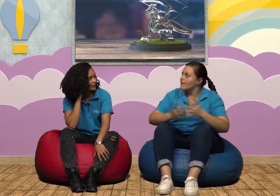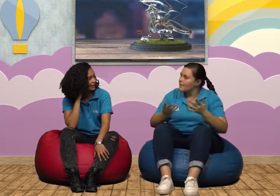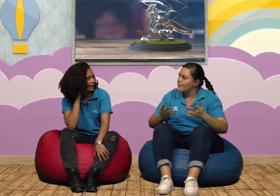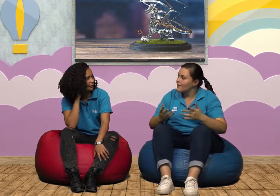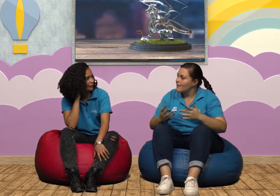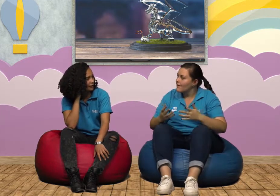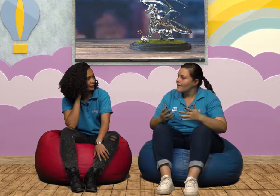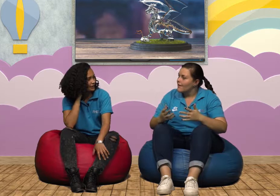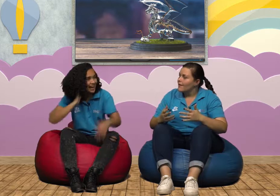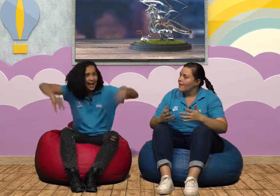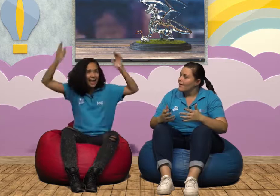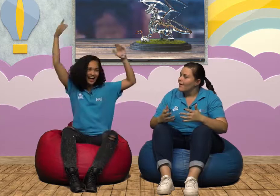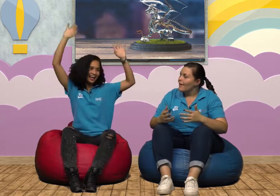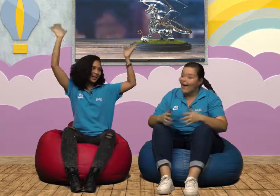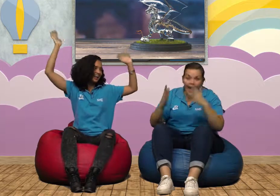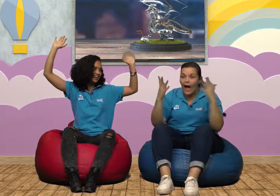Okay, and now what are we?